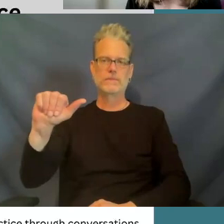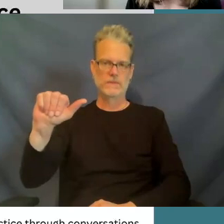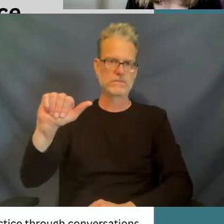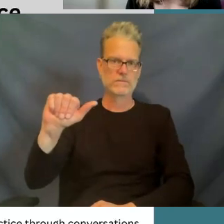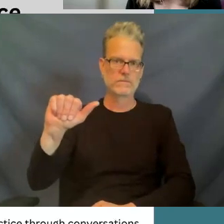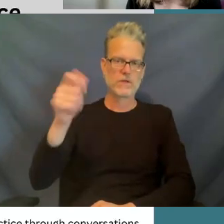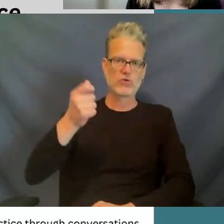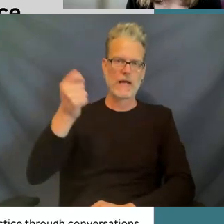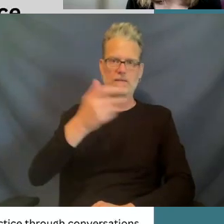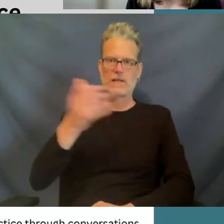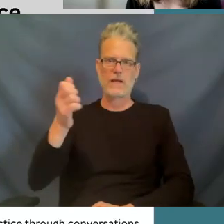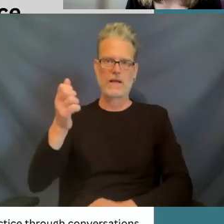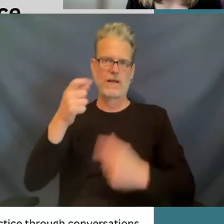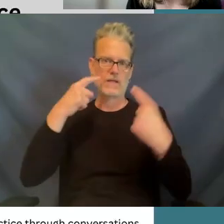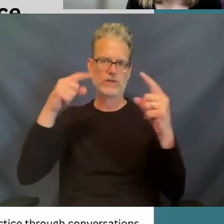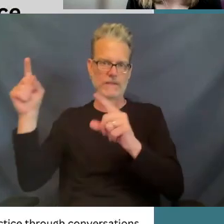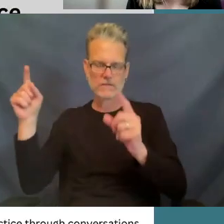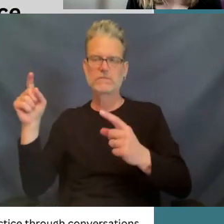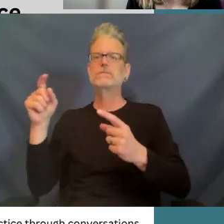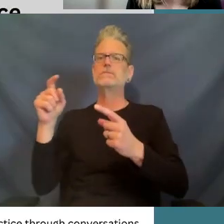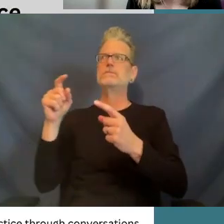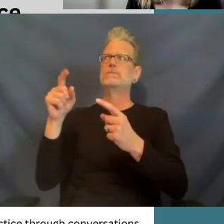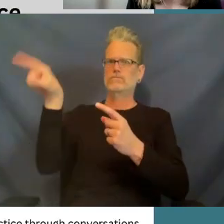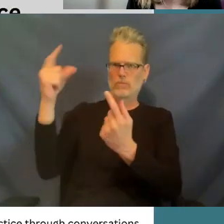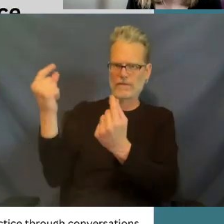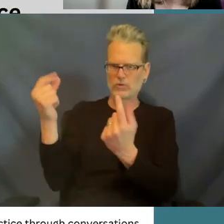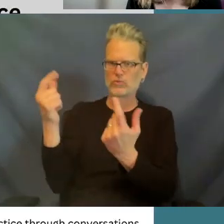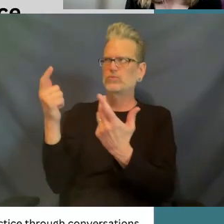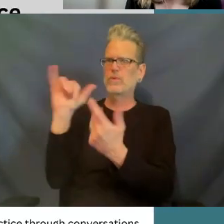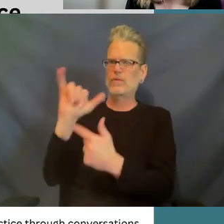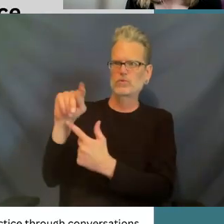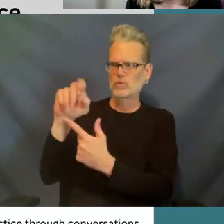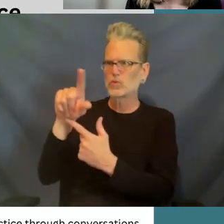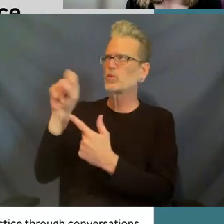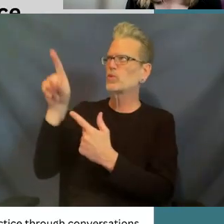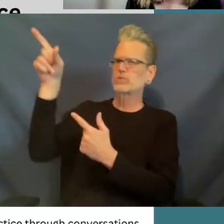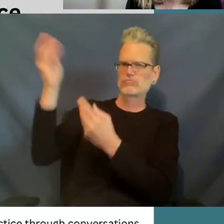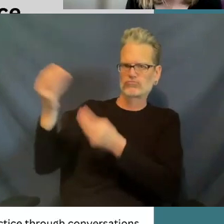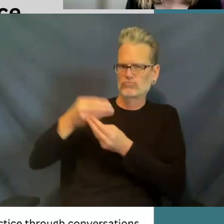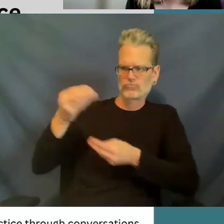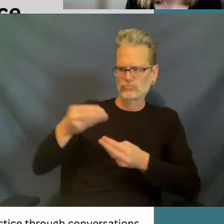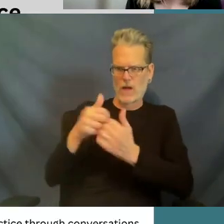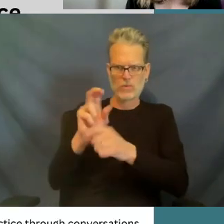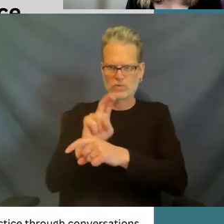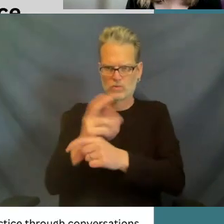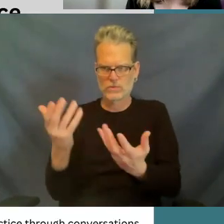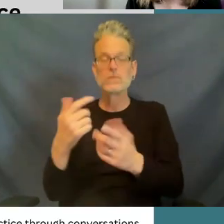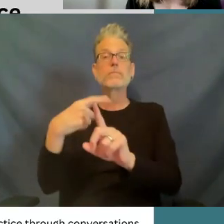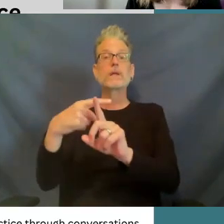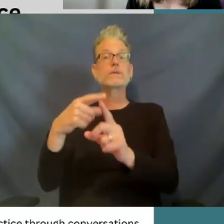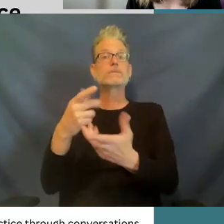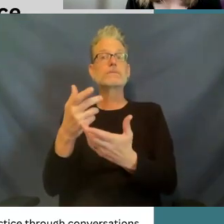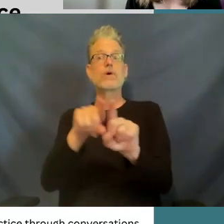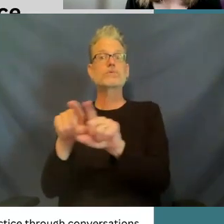agency uses and some of those functions and features of those tools, as well as some new efforts that the agency is